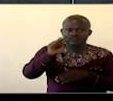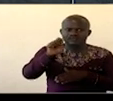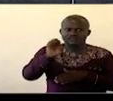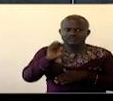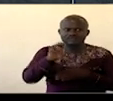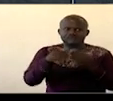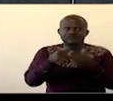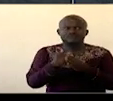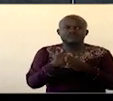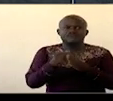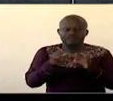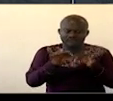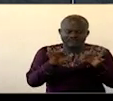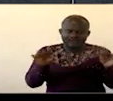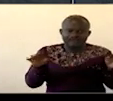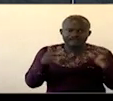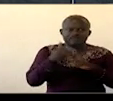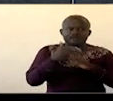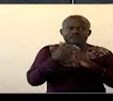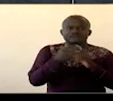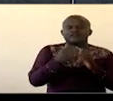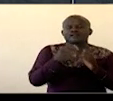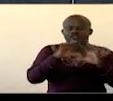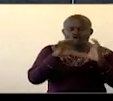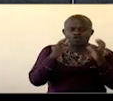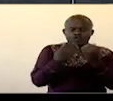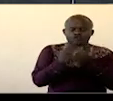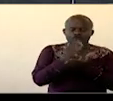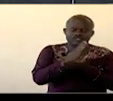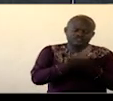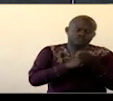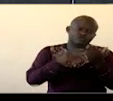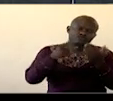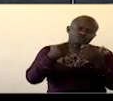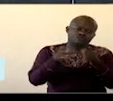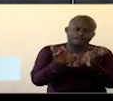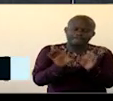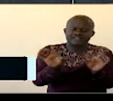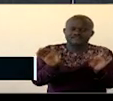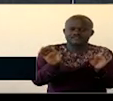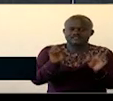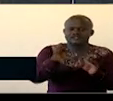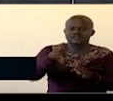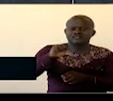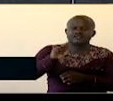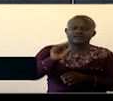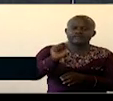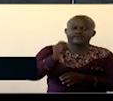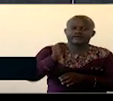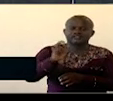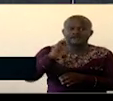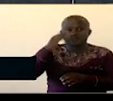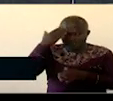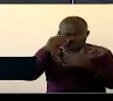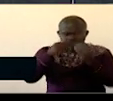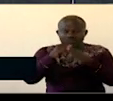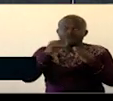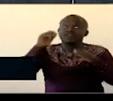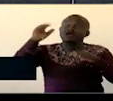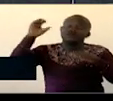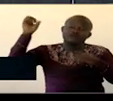line which divides the world into two equal parts because of the climate